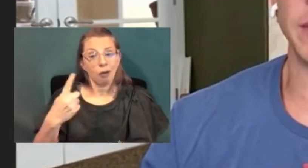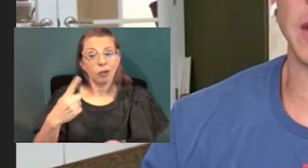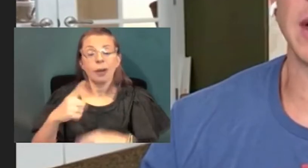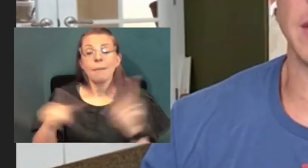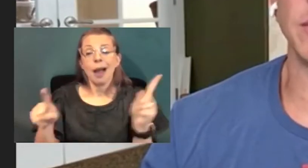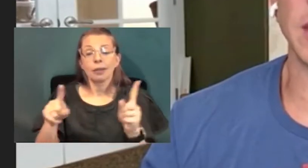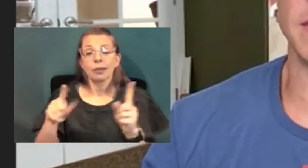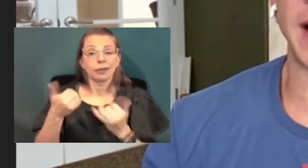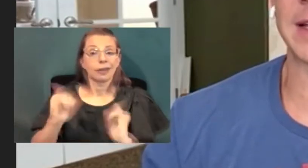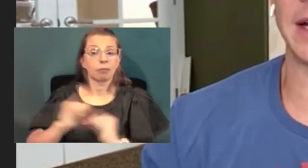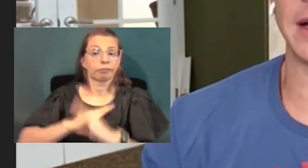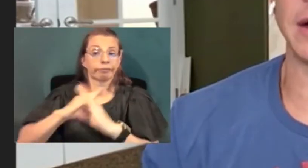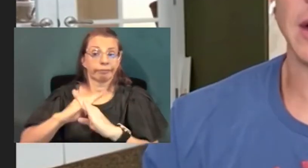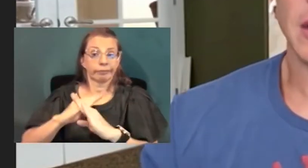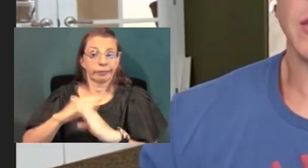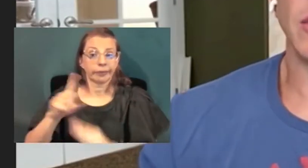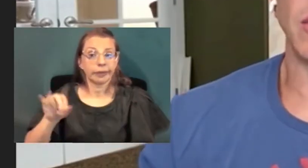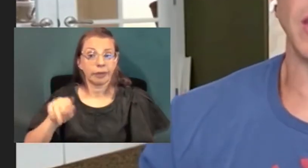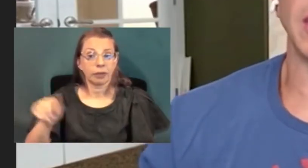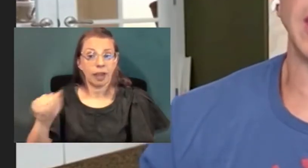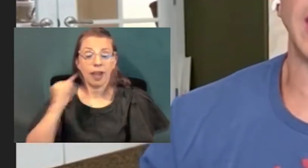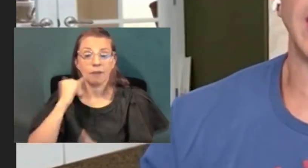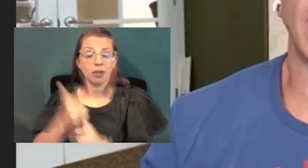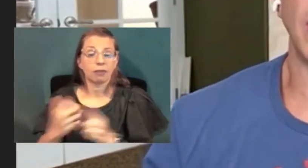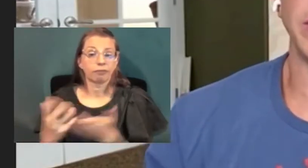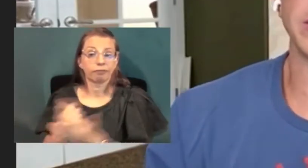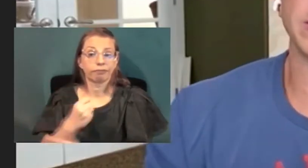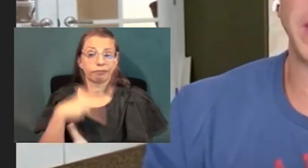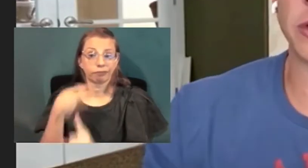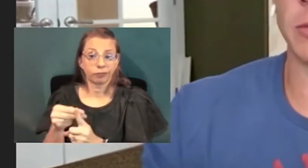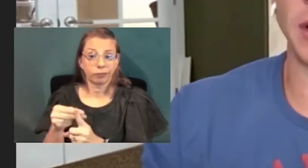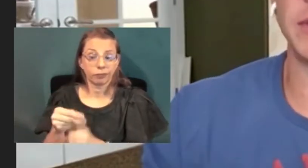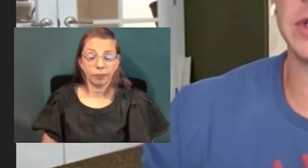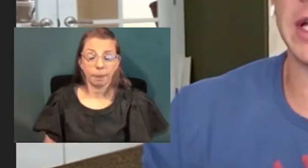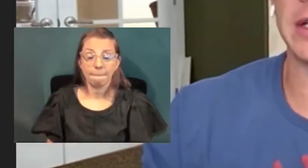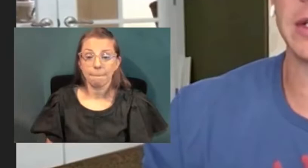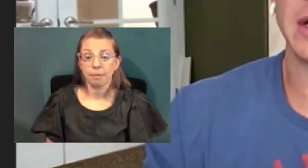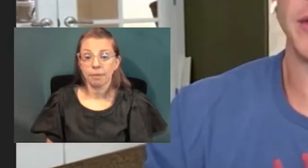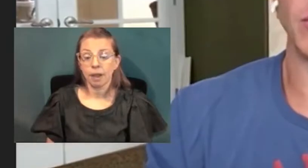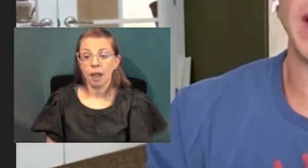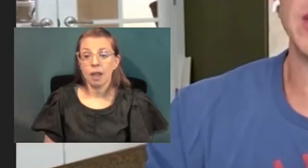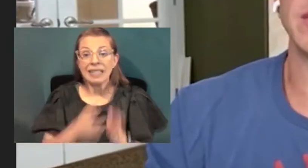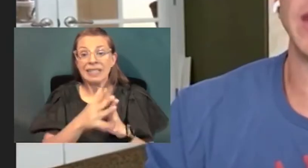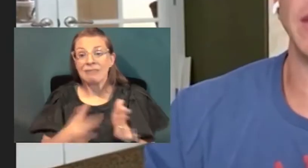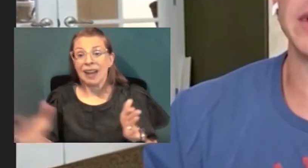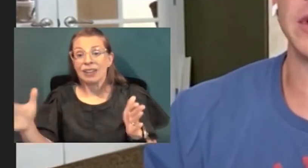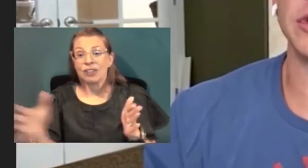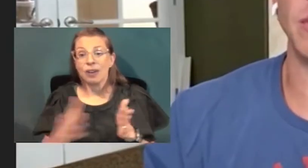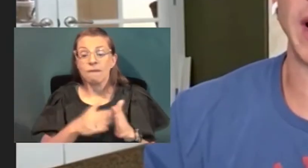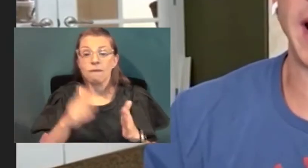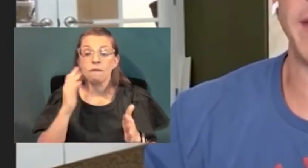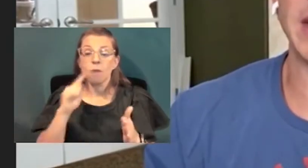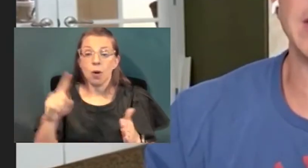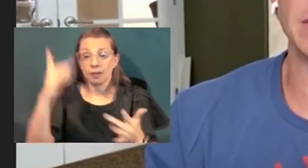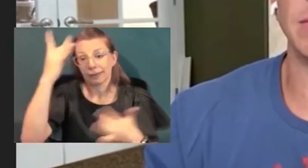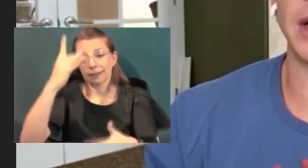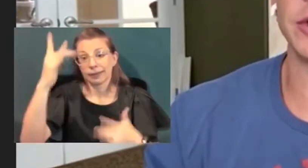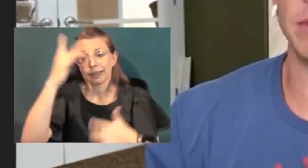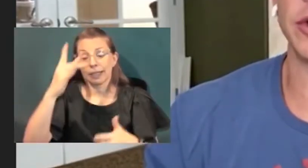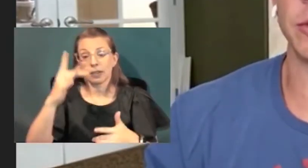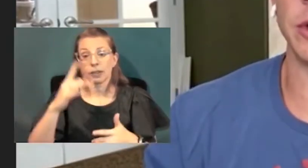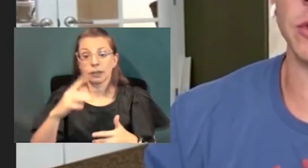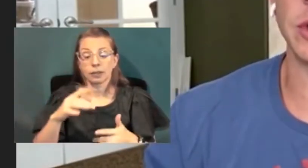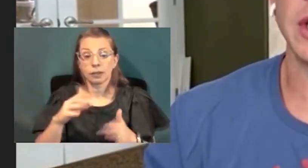the Delta variant if you get vaccinated. Your whole spectrum of disease, the range of illness that you will have is